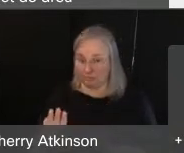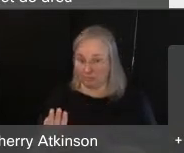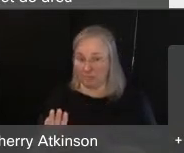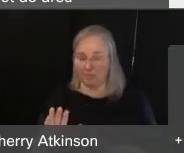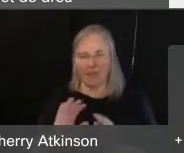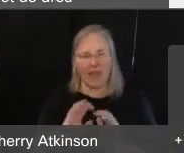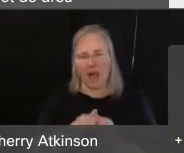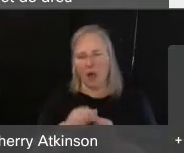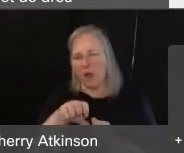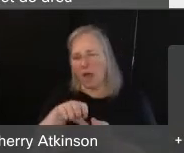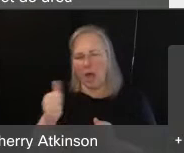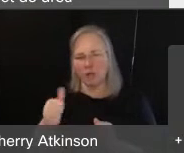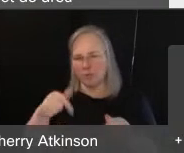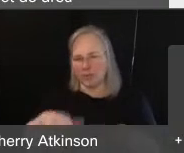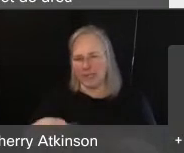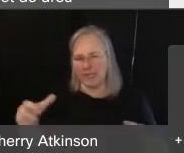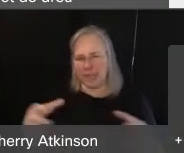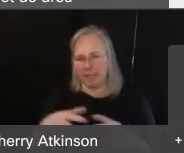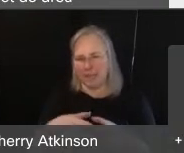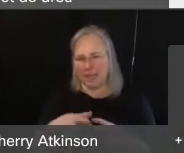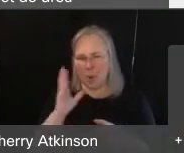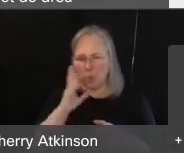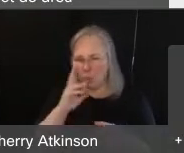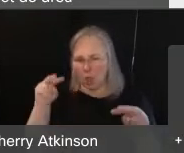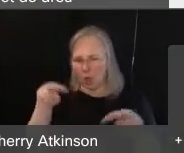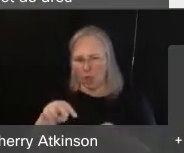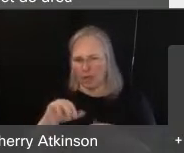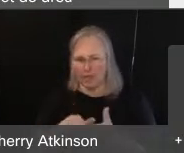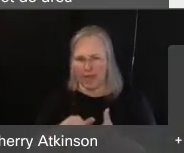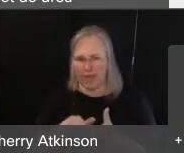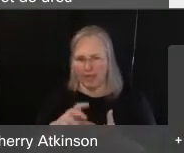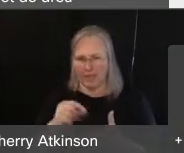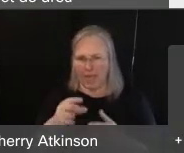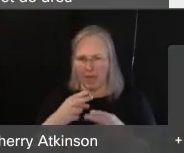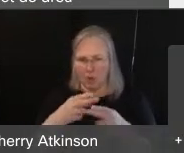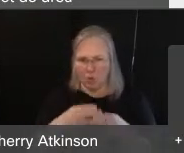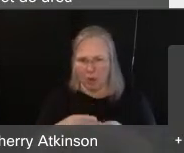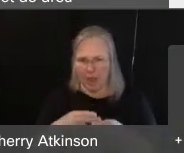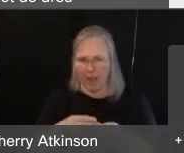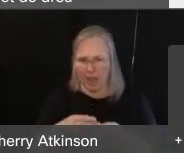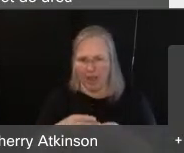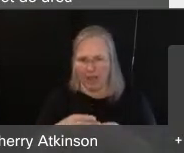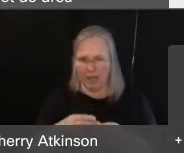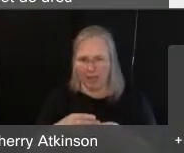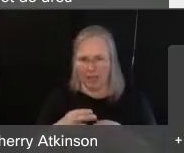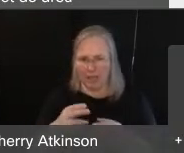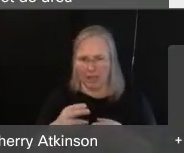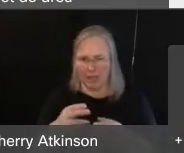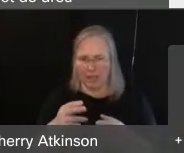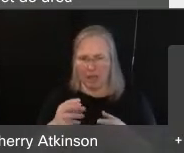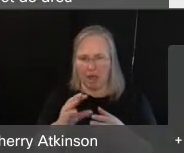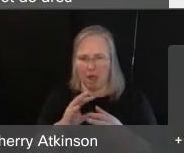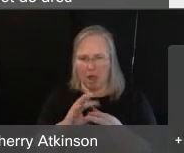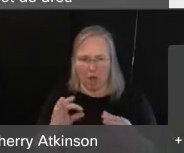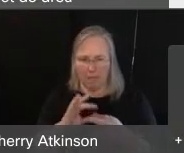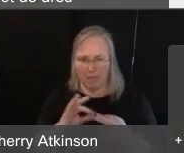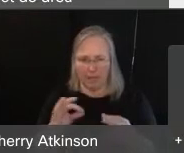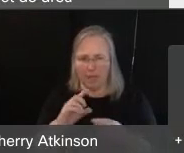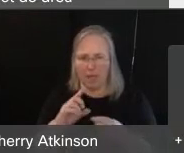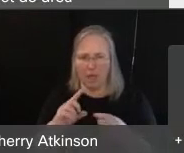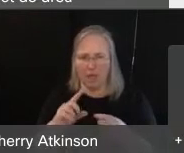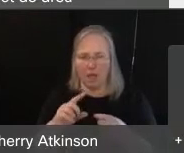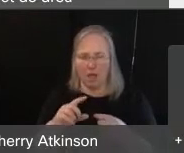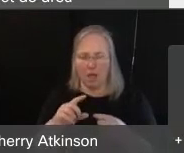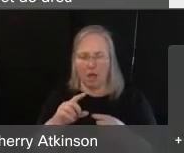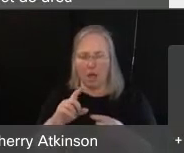How else would this committee look at it and weigh a comment around the need to be cautious about